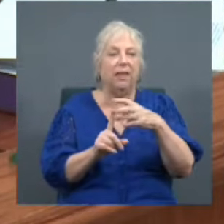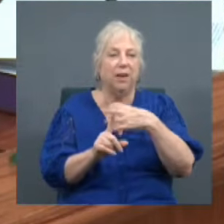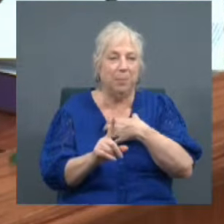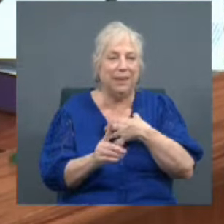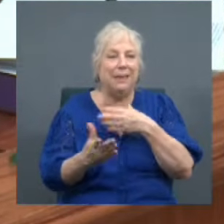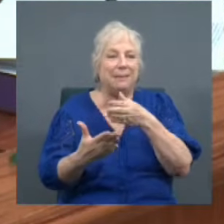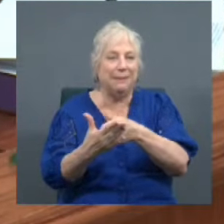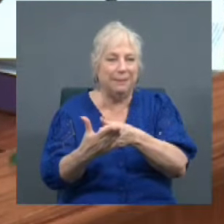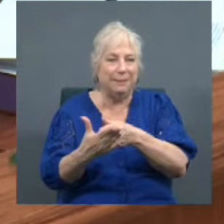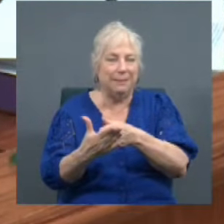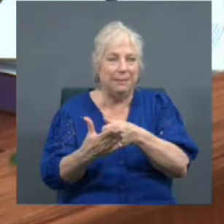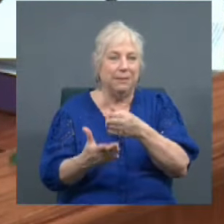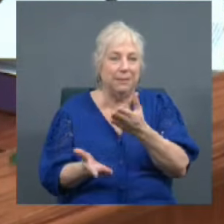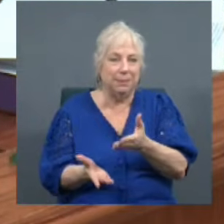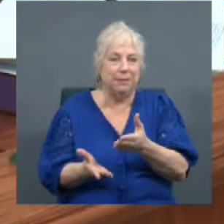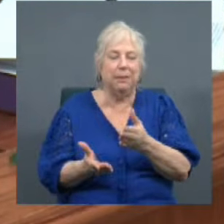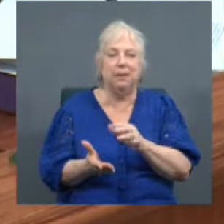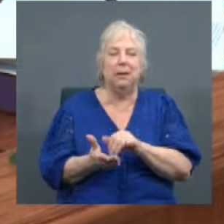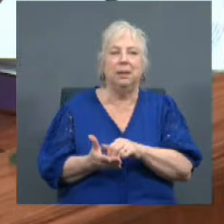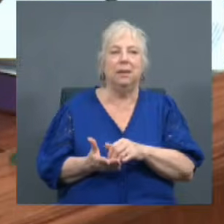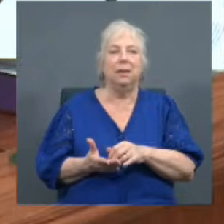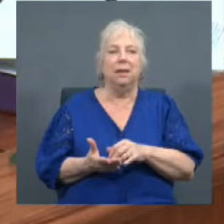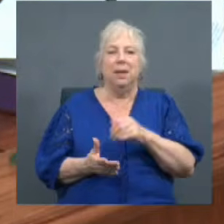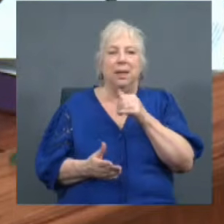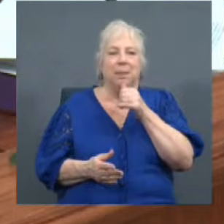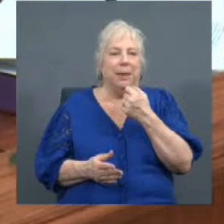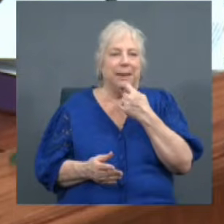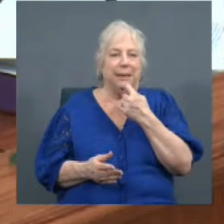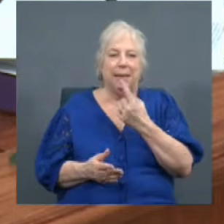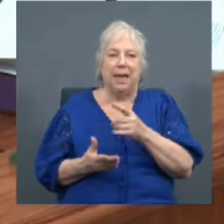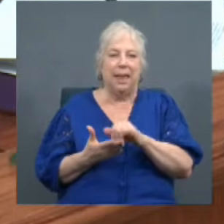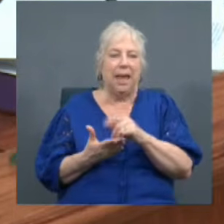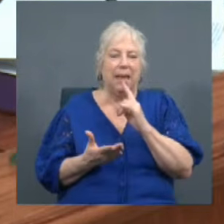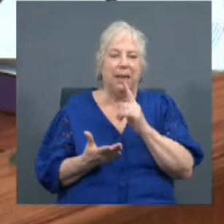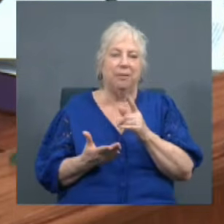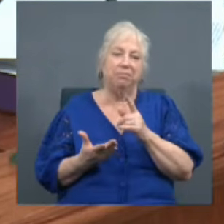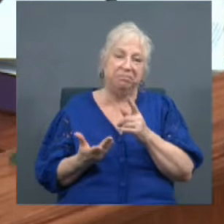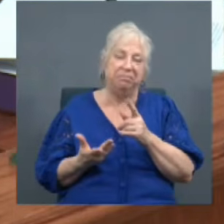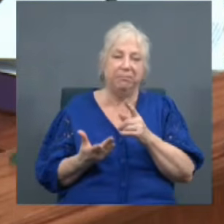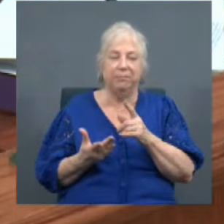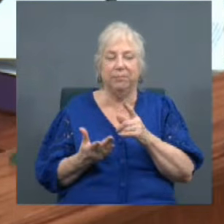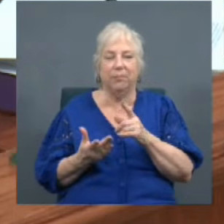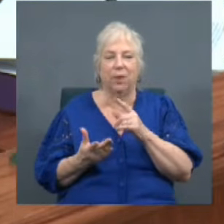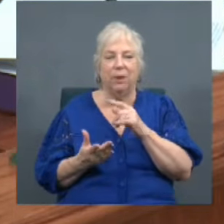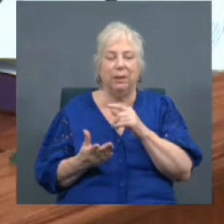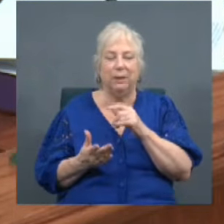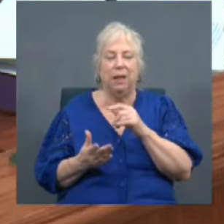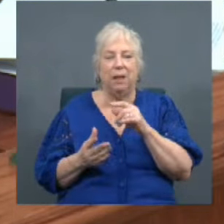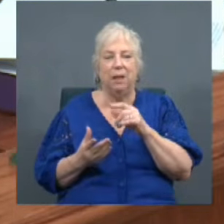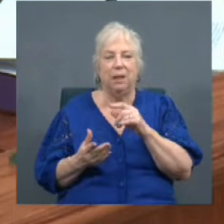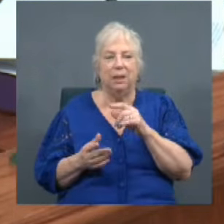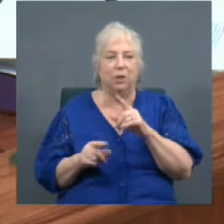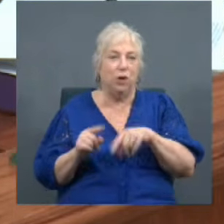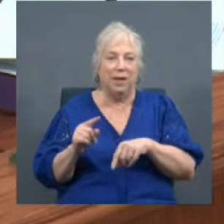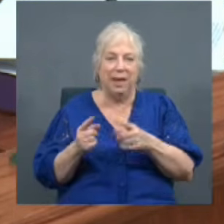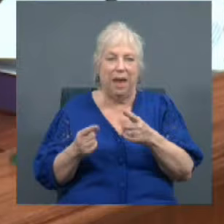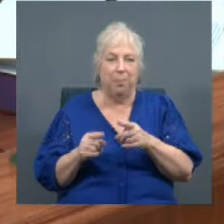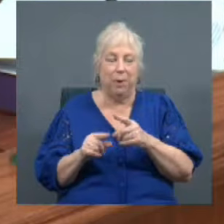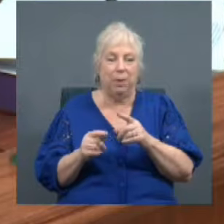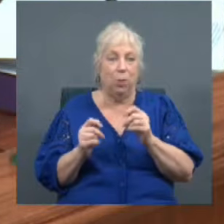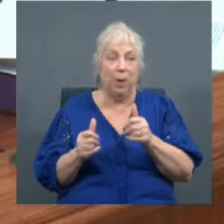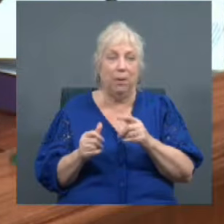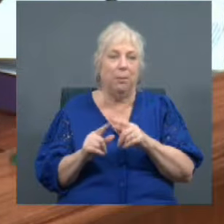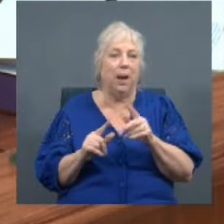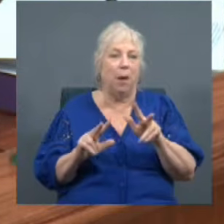That was done. I'm not going to tell you that it couldn't have been done quicker. I just know that I walked into one of my lawyers one day and I said, make